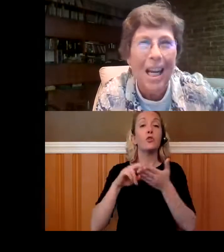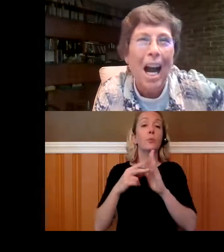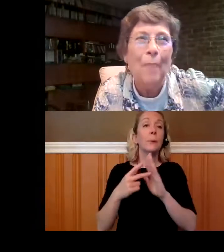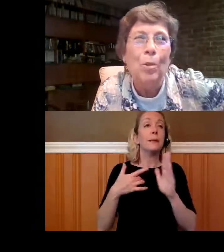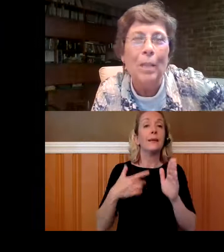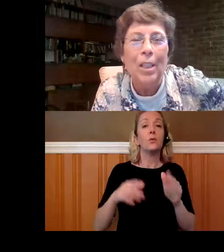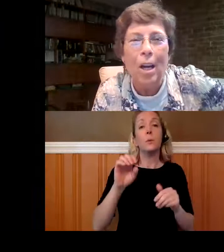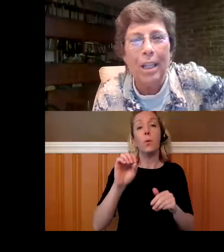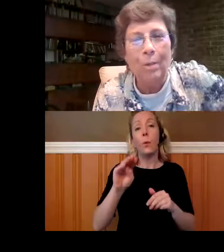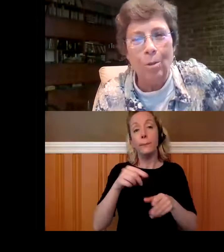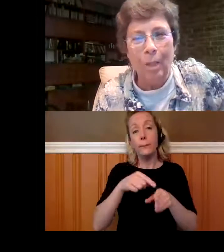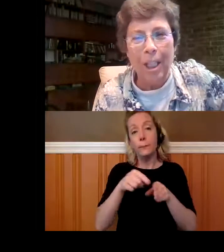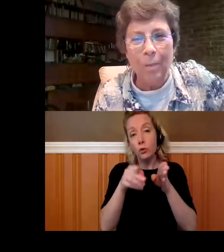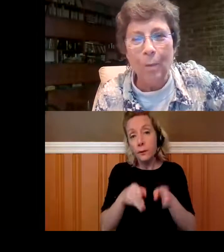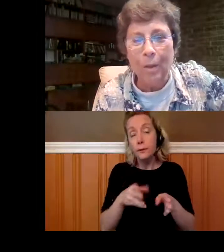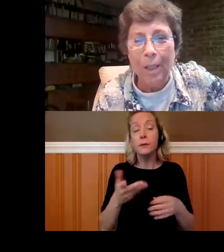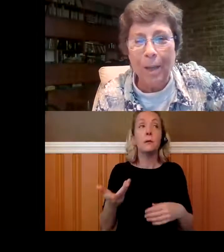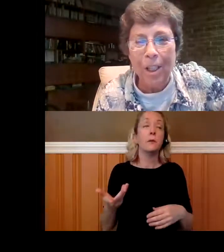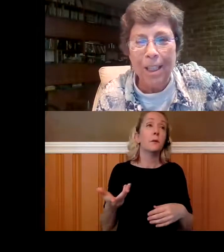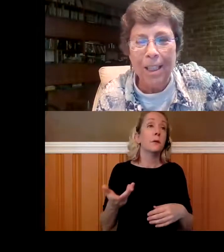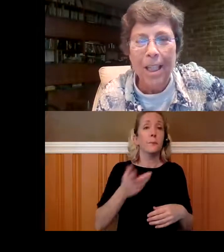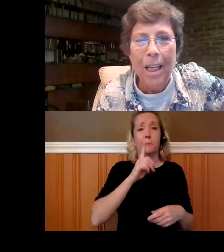mobility specialists, but I think that any